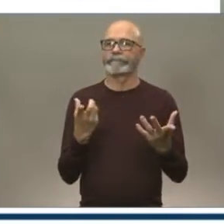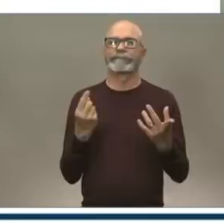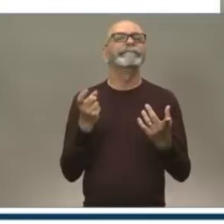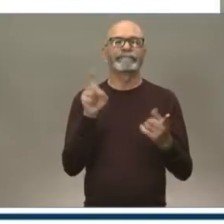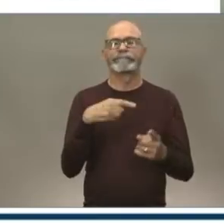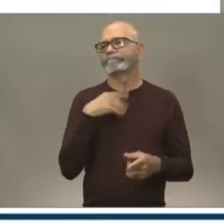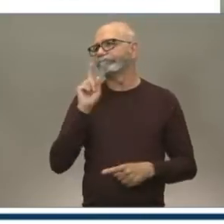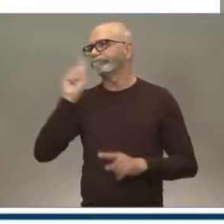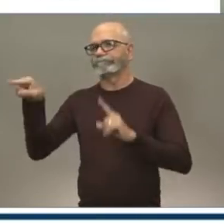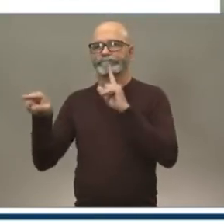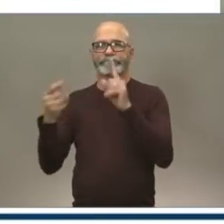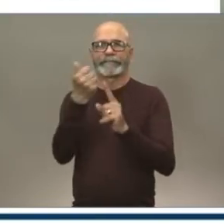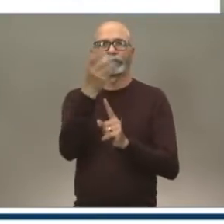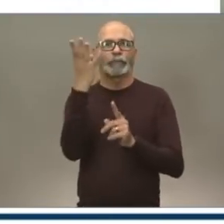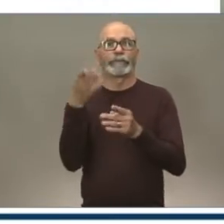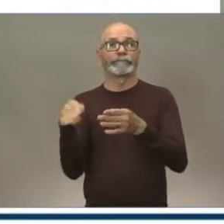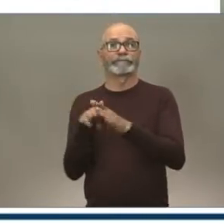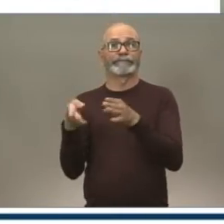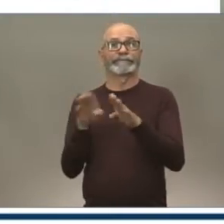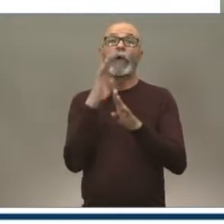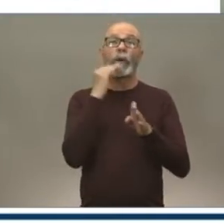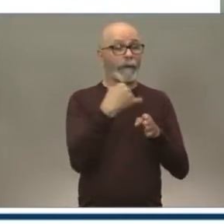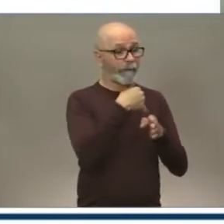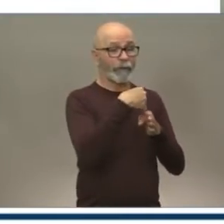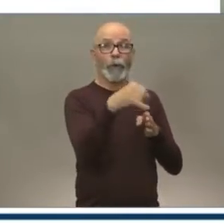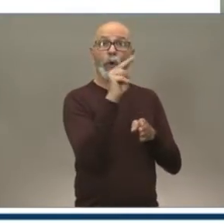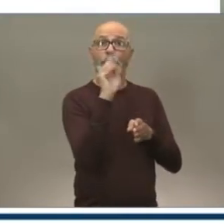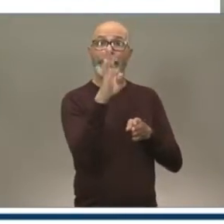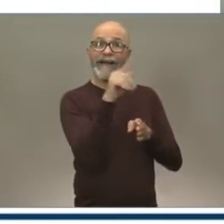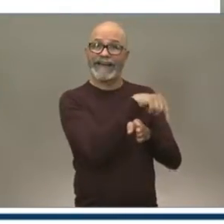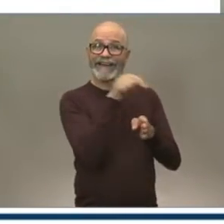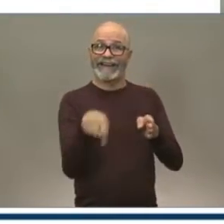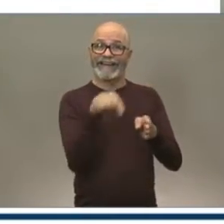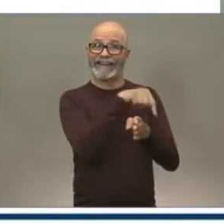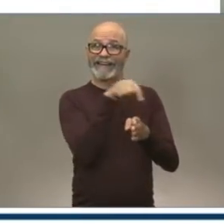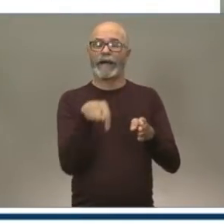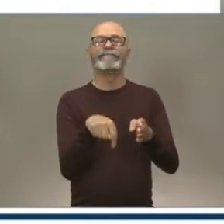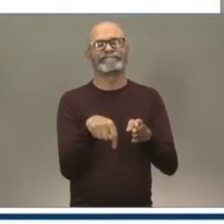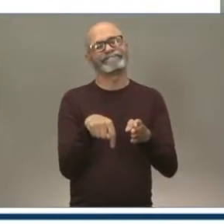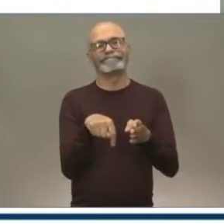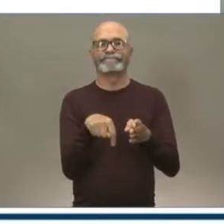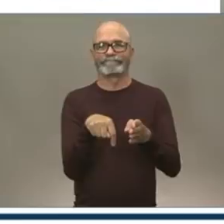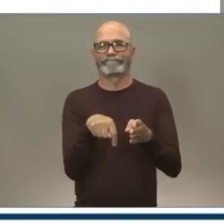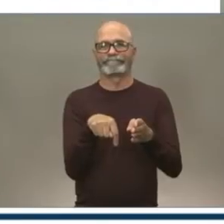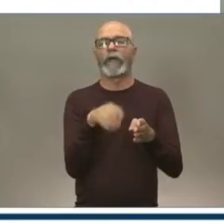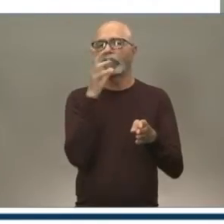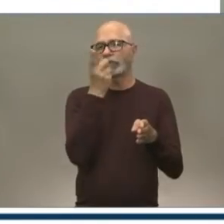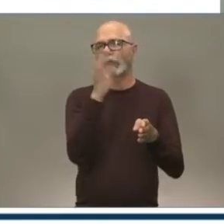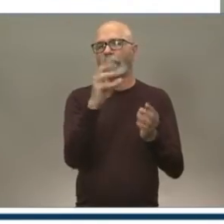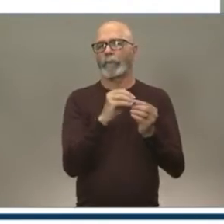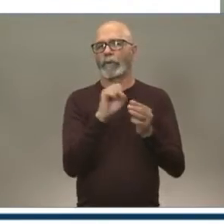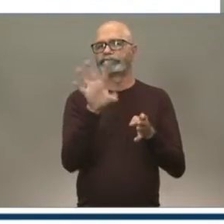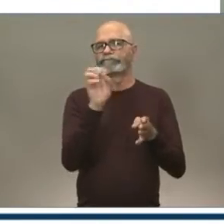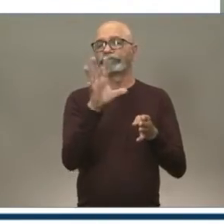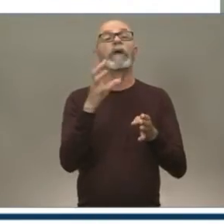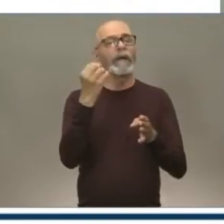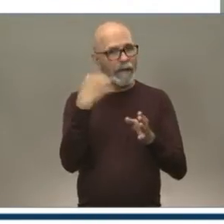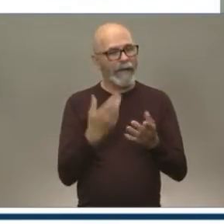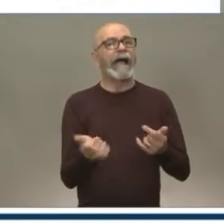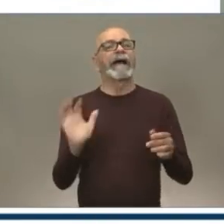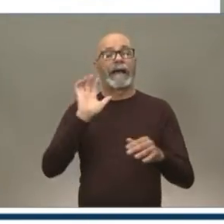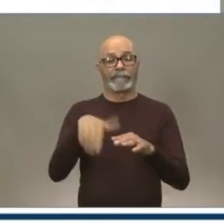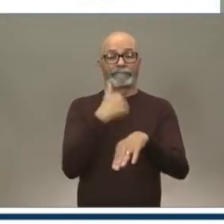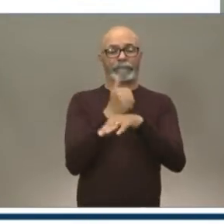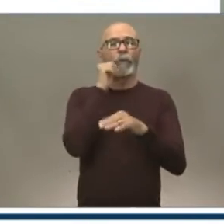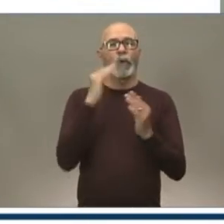New Brunswick border. And Dr. Strang will be outlining some new mask protocols in just a moment. We feel these